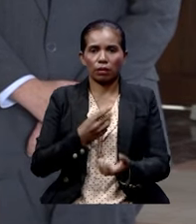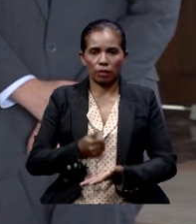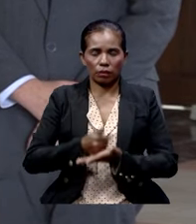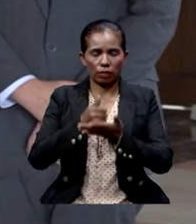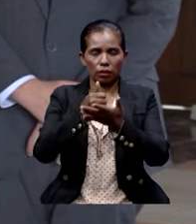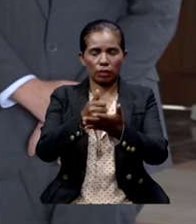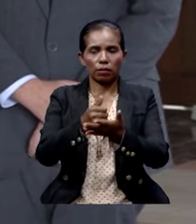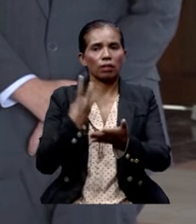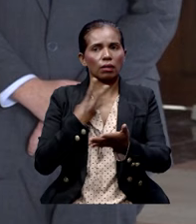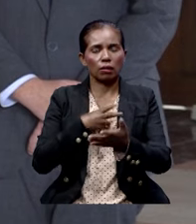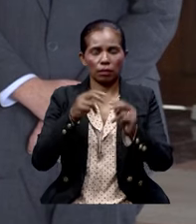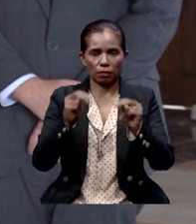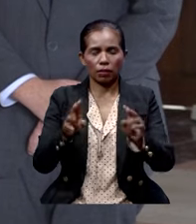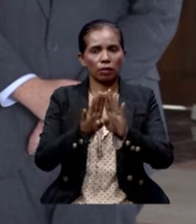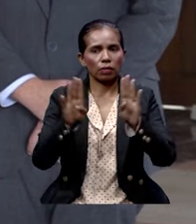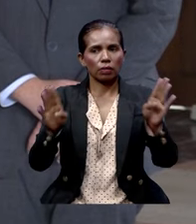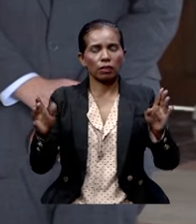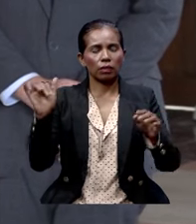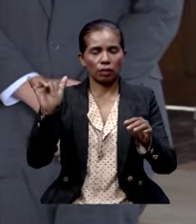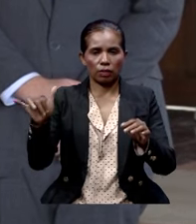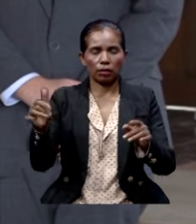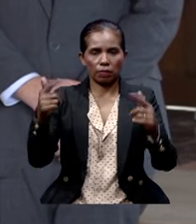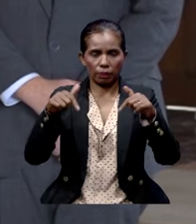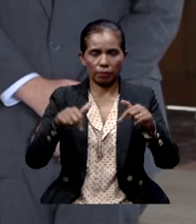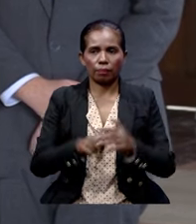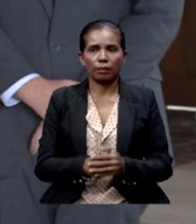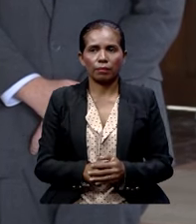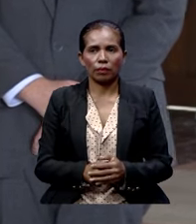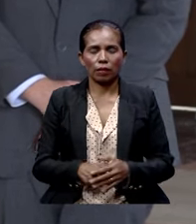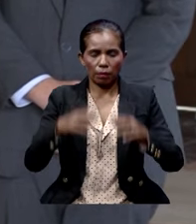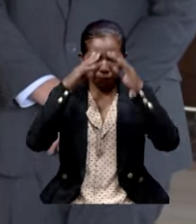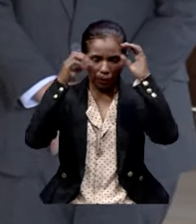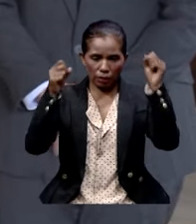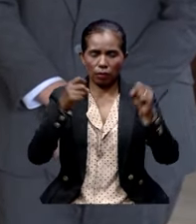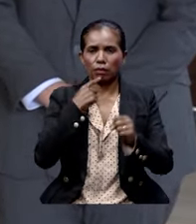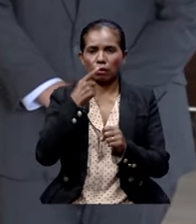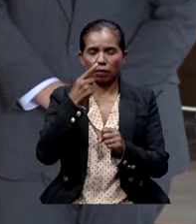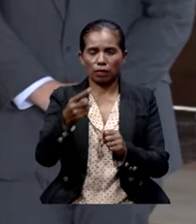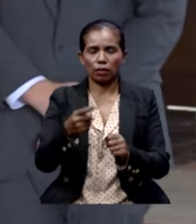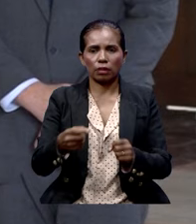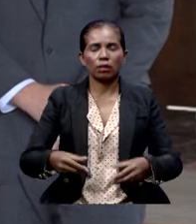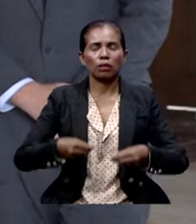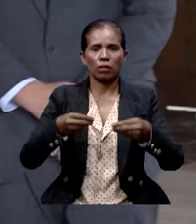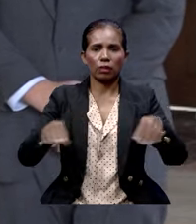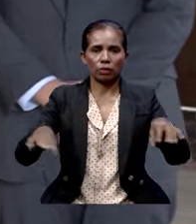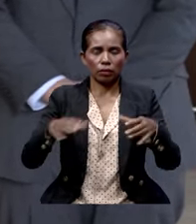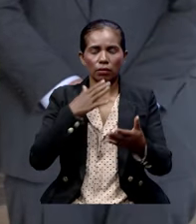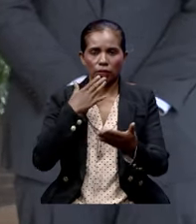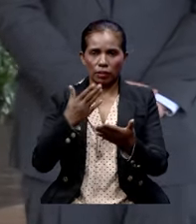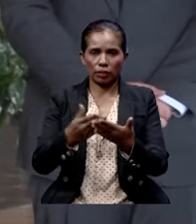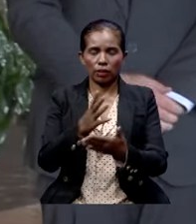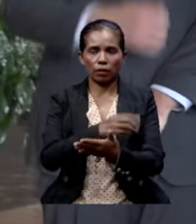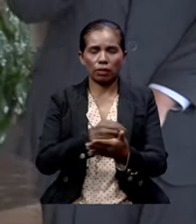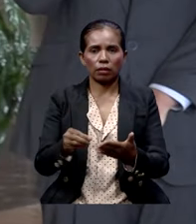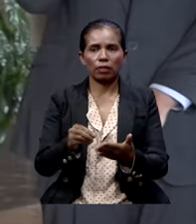that we can offer to him and to the people of Timor. The message of the president, so the president is gearing up for his travels to